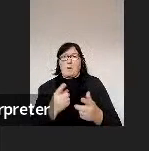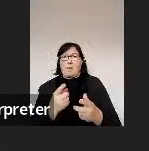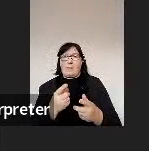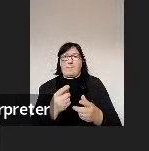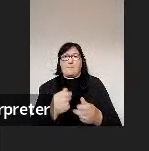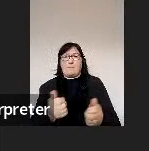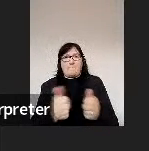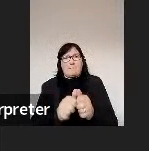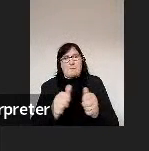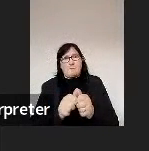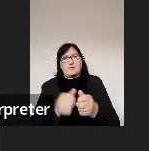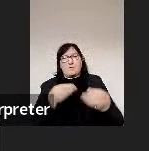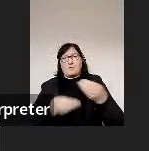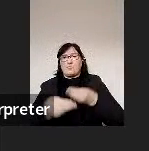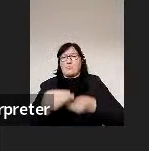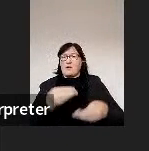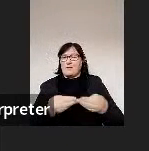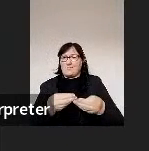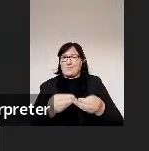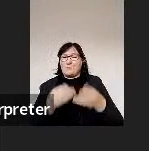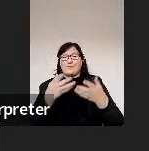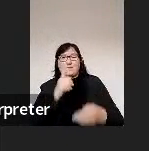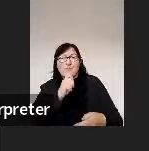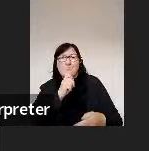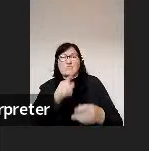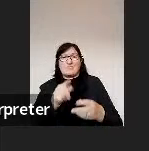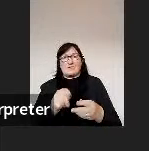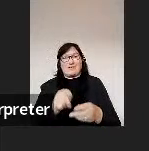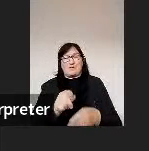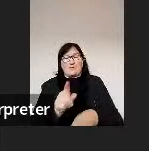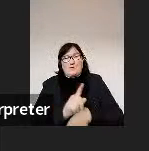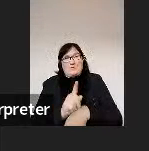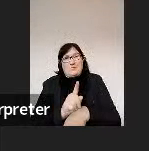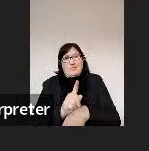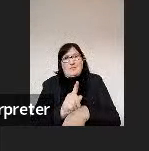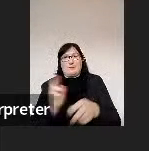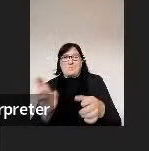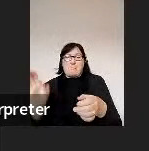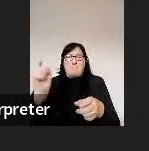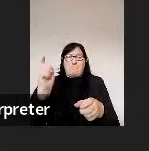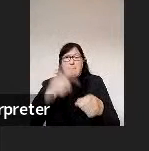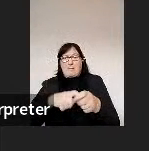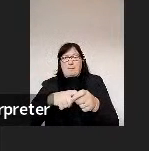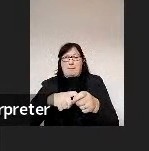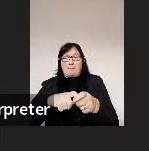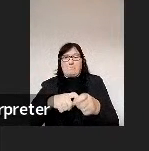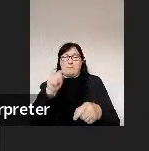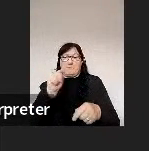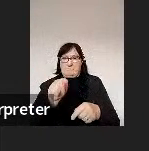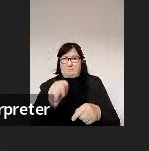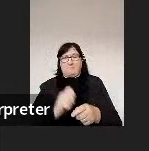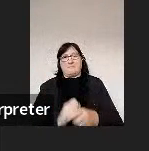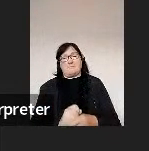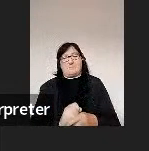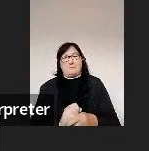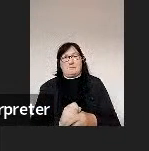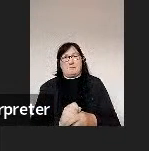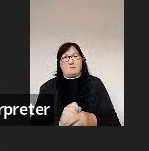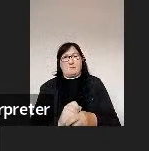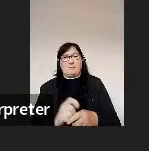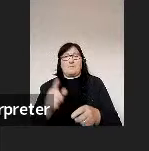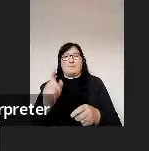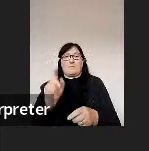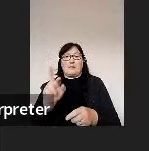seize this opportunity to be onboarded on this automated platform. The RLA also offers an automated